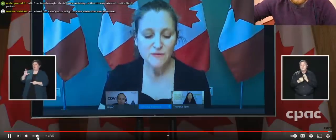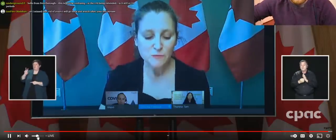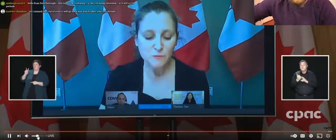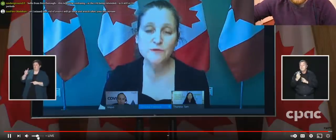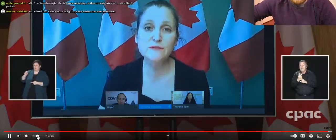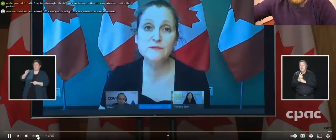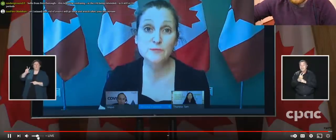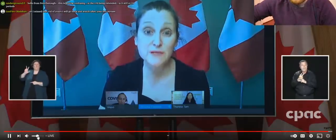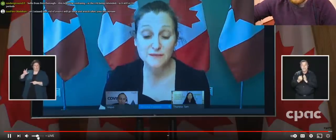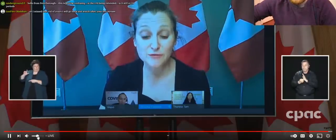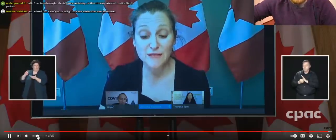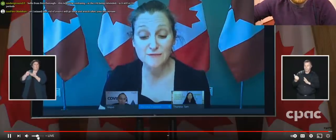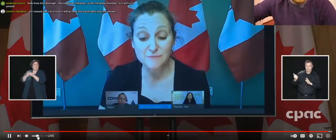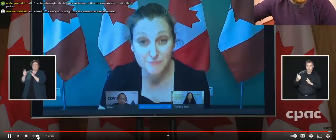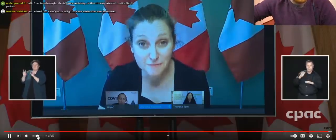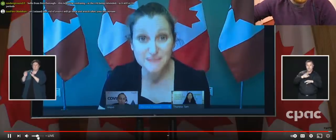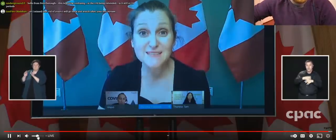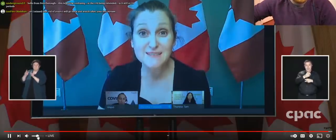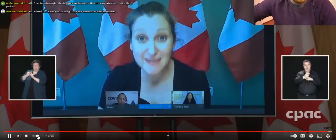2023. More than